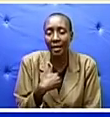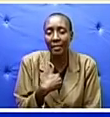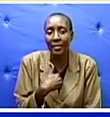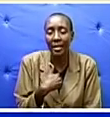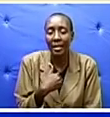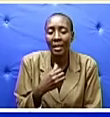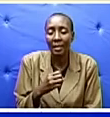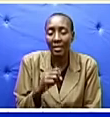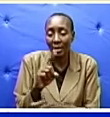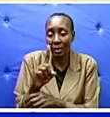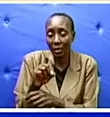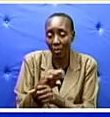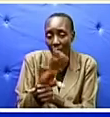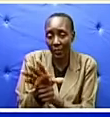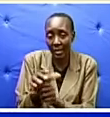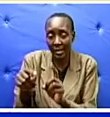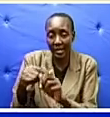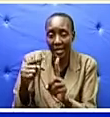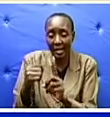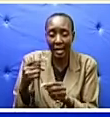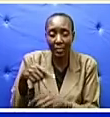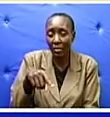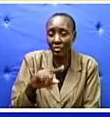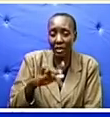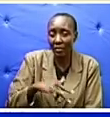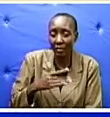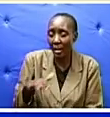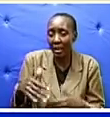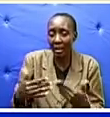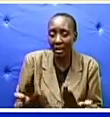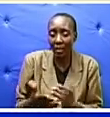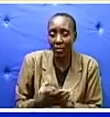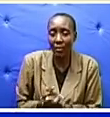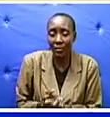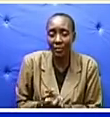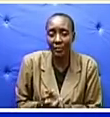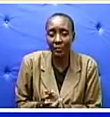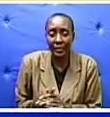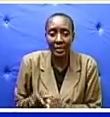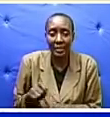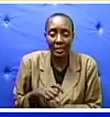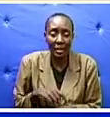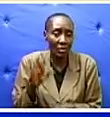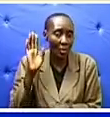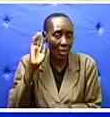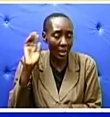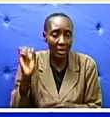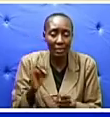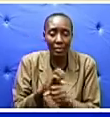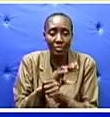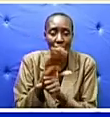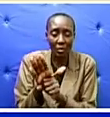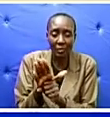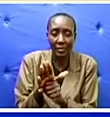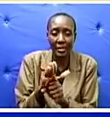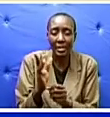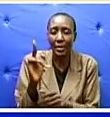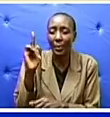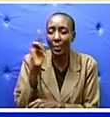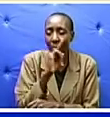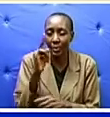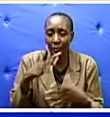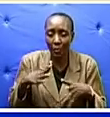the virus. Mm-hmm. So what was it like for you at that time when you just heard that COVID is going to be very lethal on people in